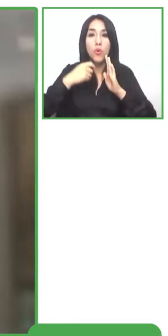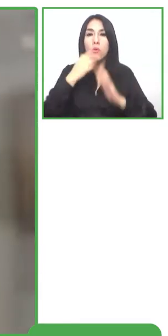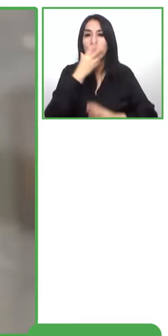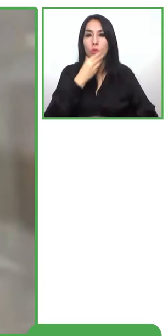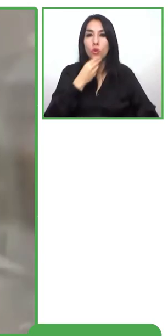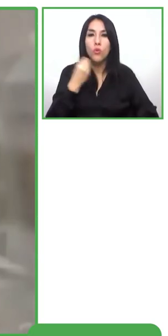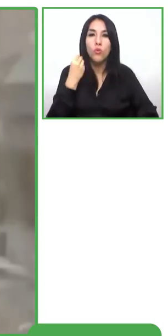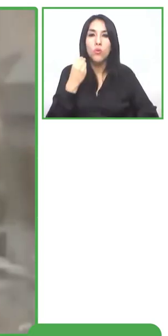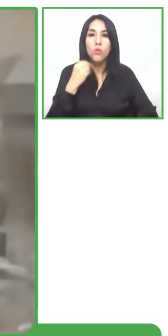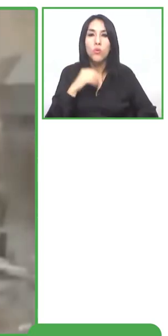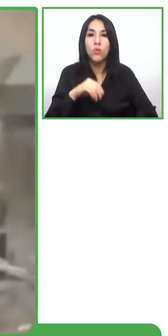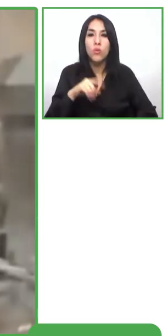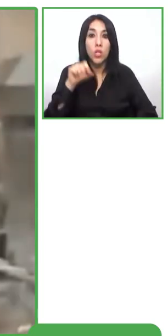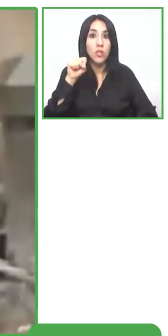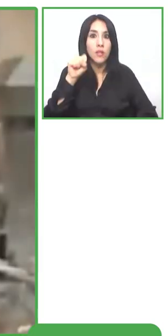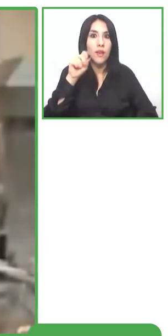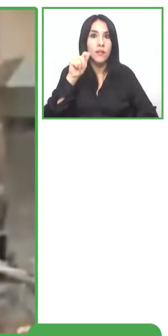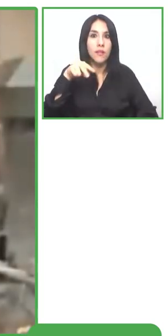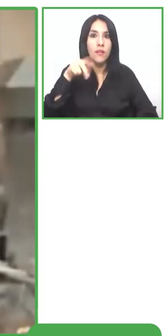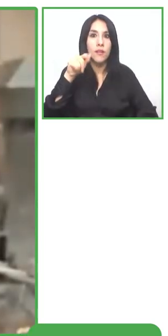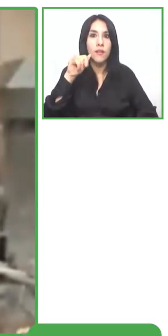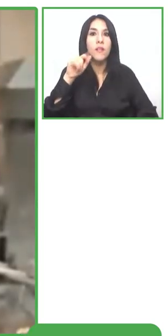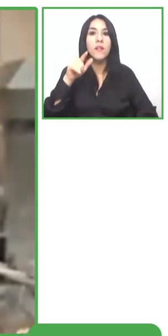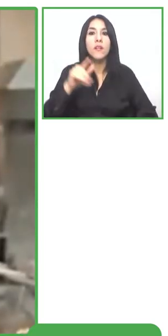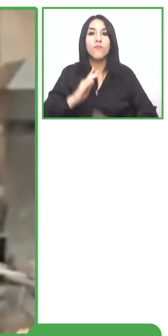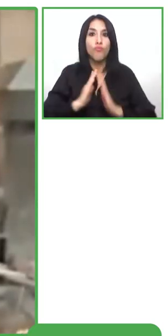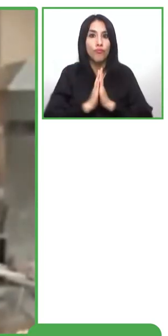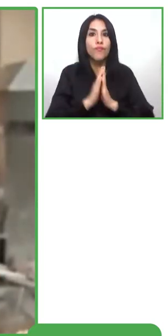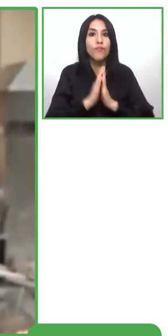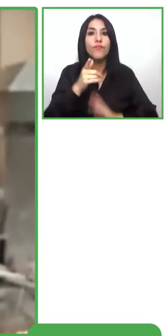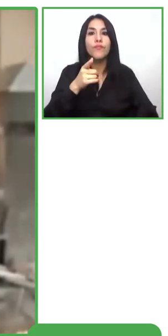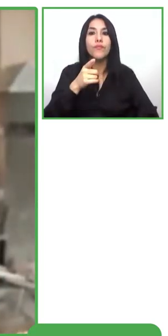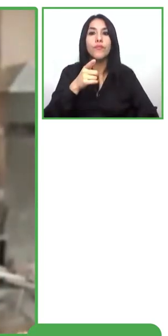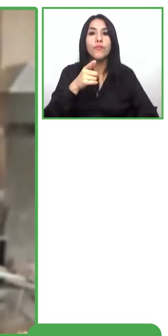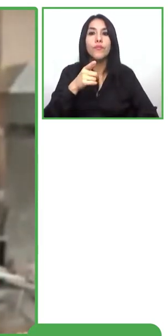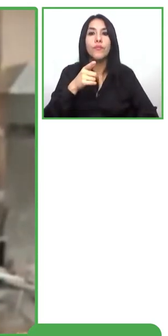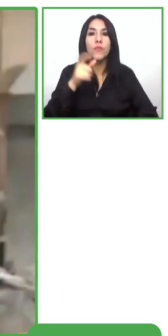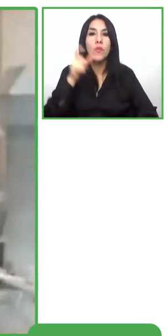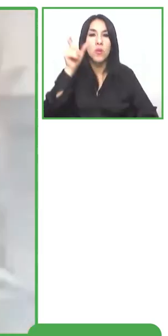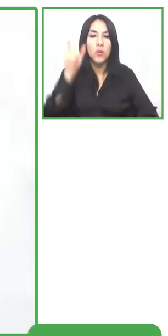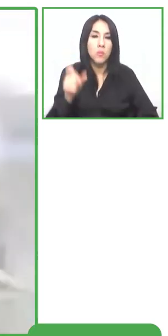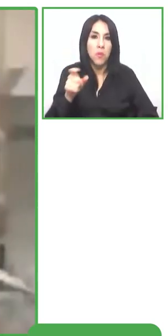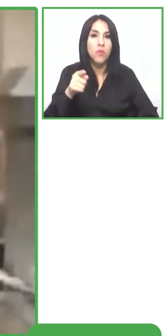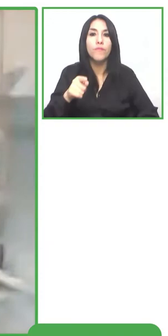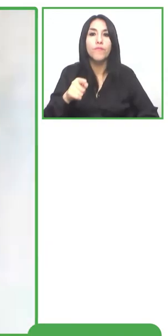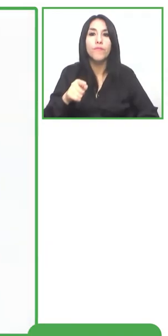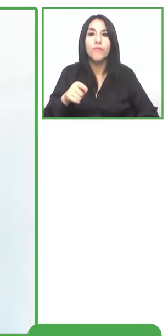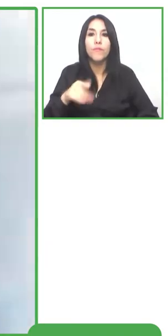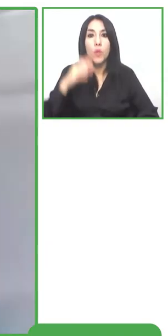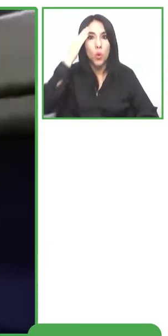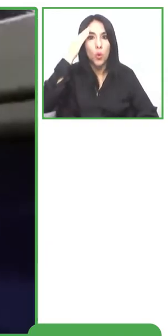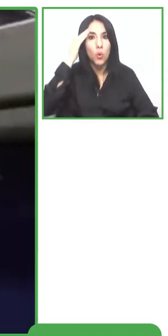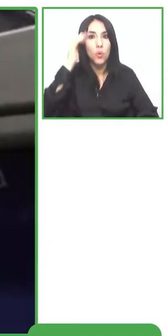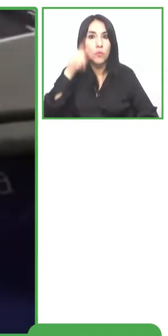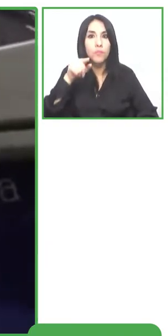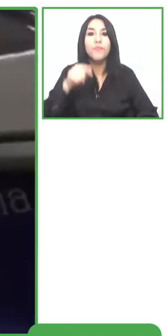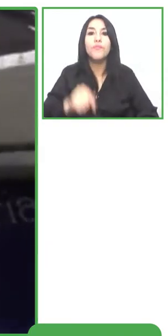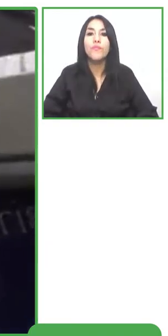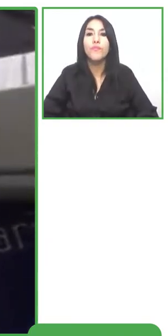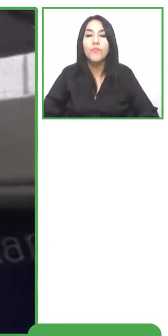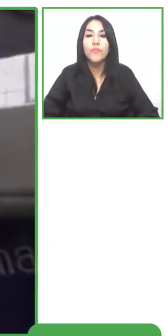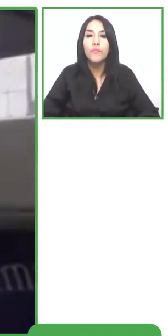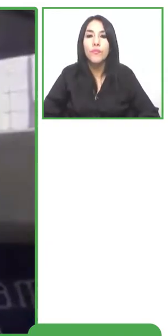Maria seeked excellence through his work, with his career set in practice.